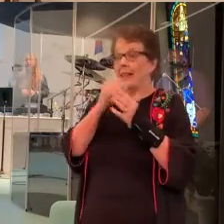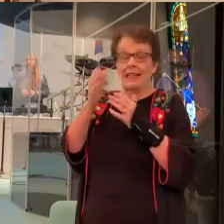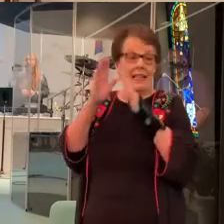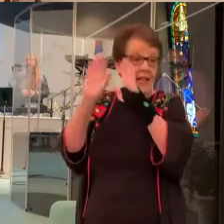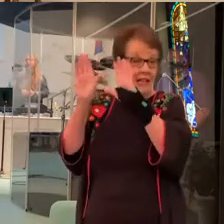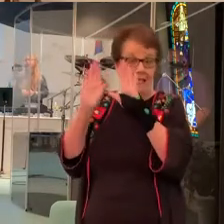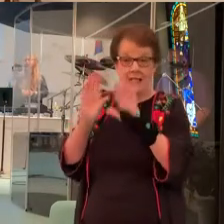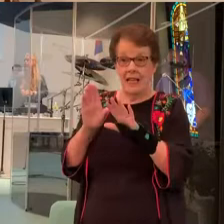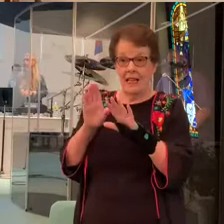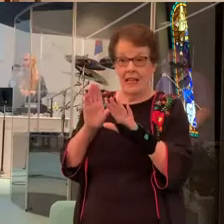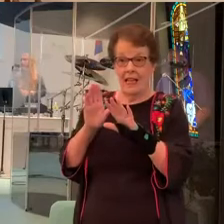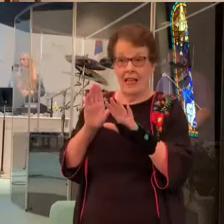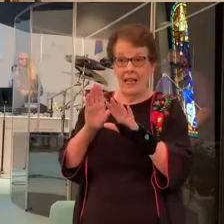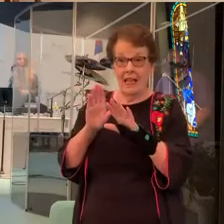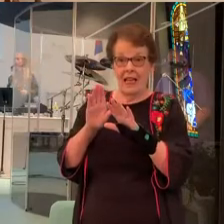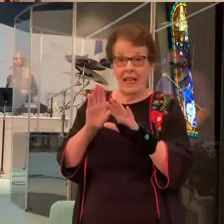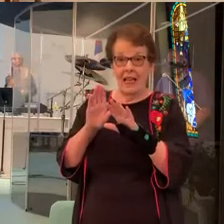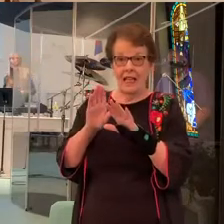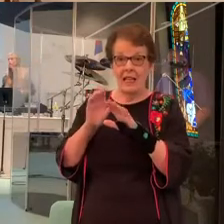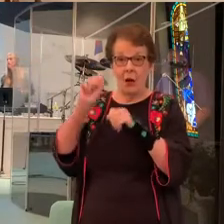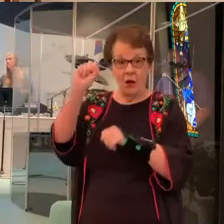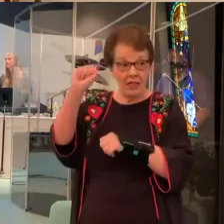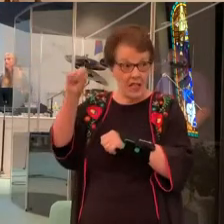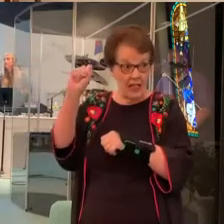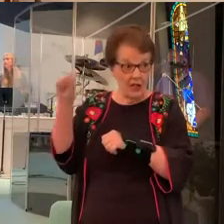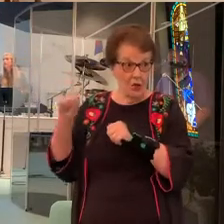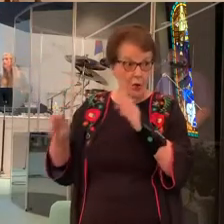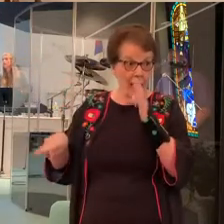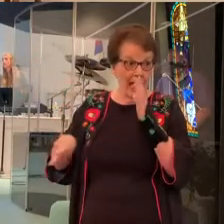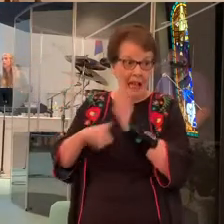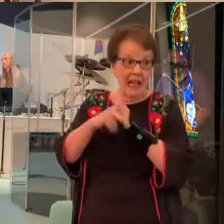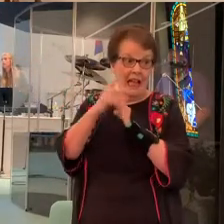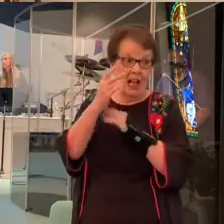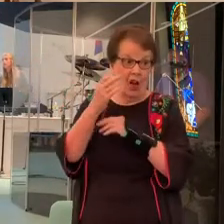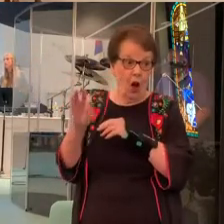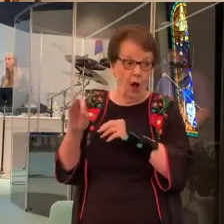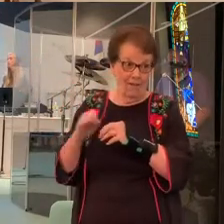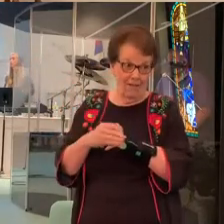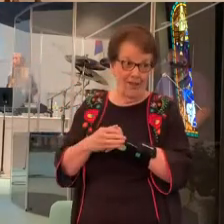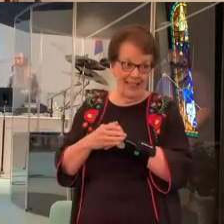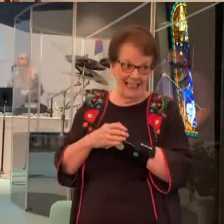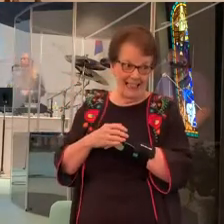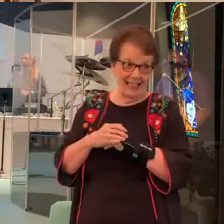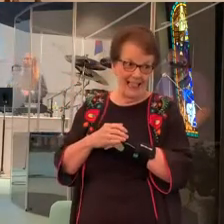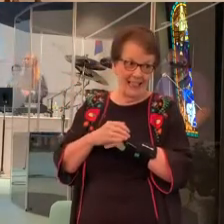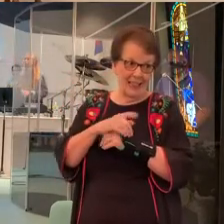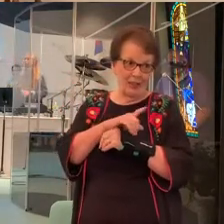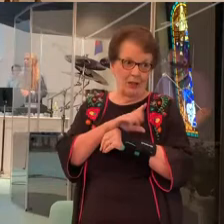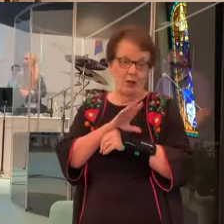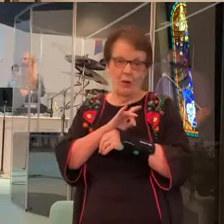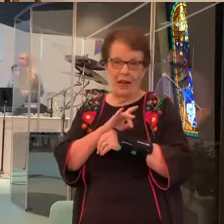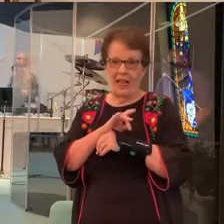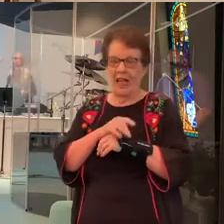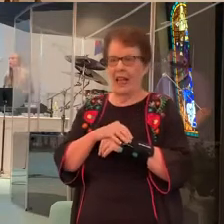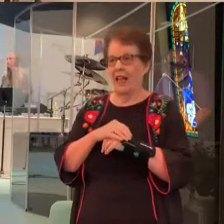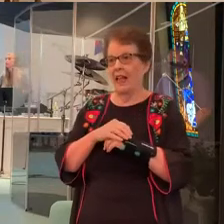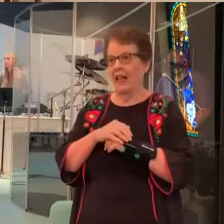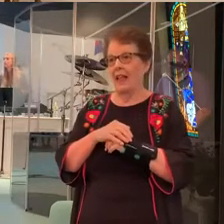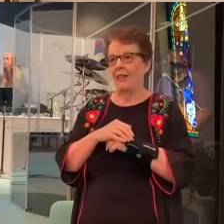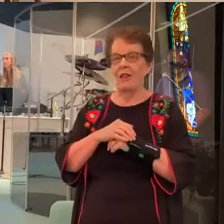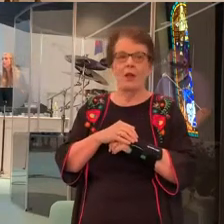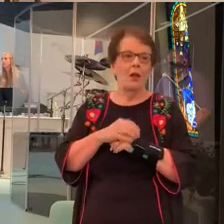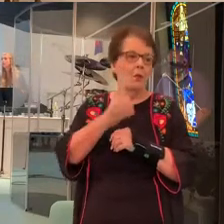Sunday is our Sunday school kickoff. Next Sunday morning, starting over in the fellowship building at 9 o'clock, we'll have coffee and pastries and